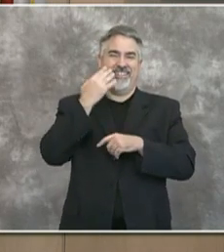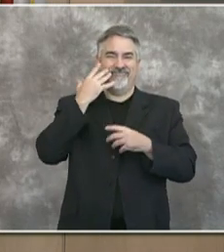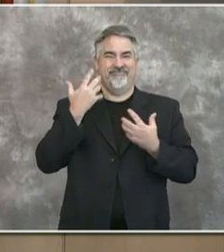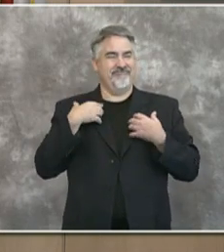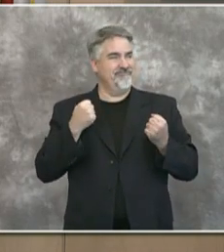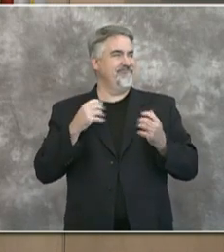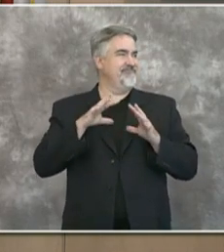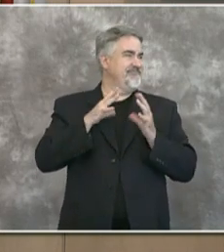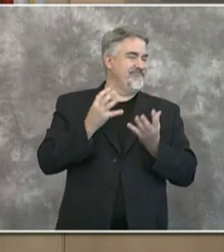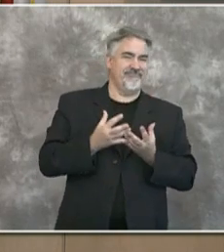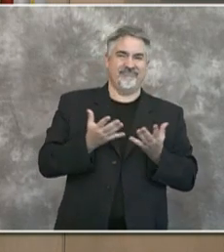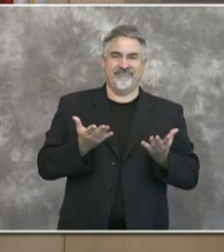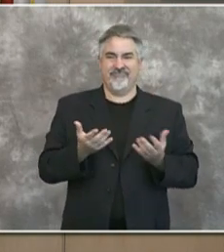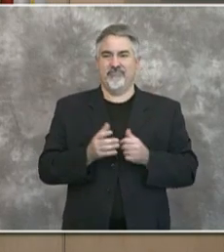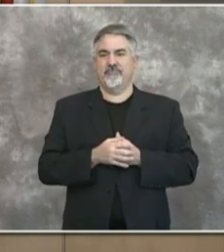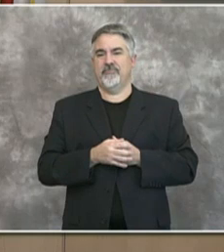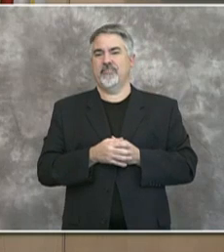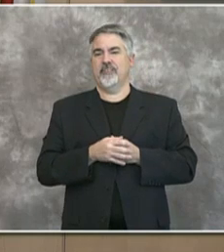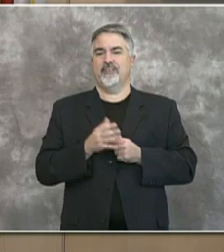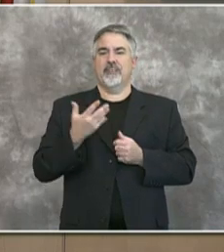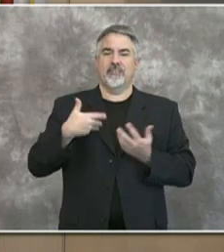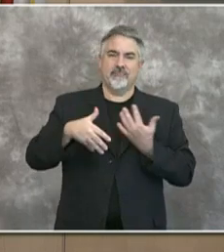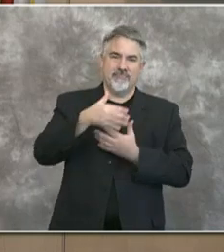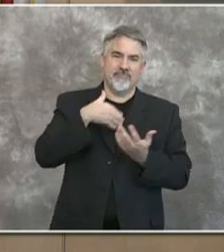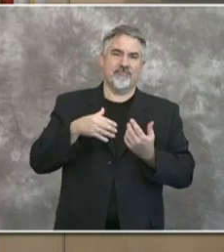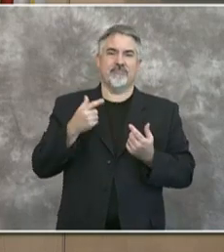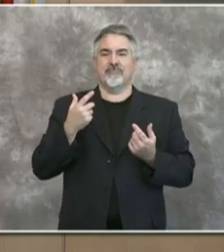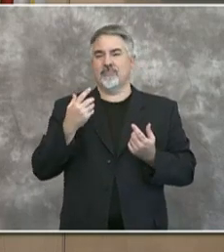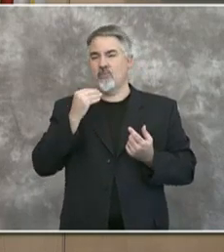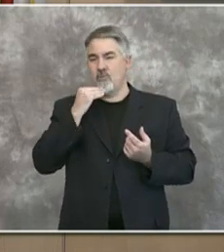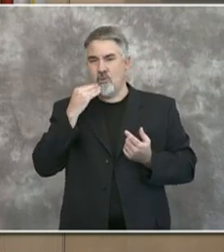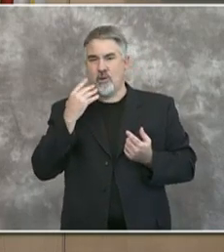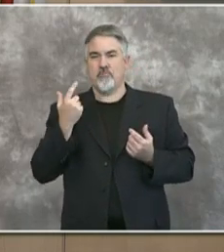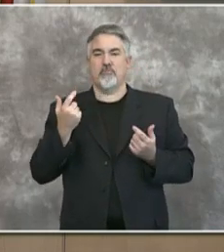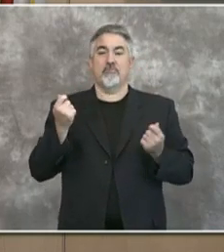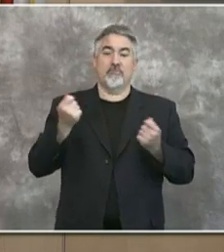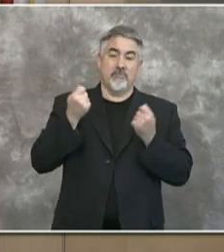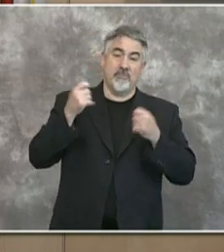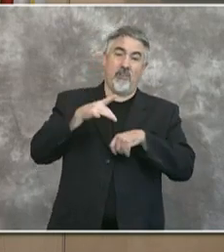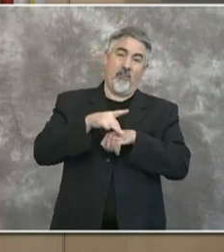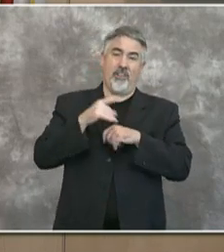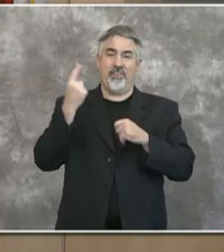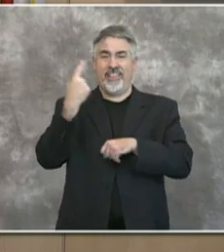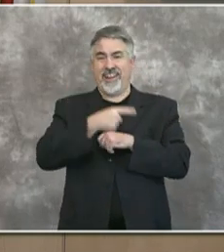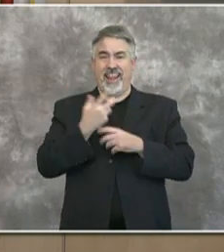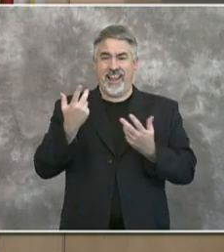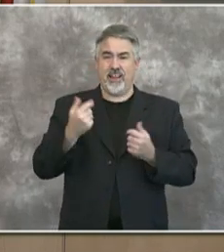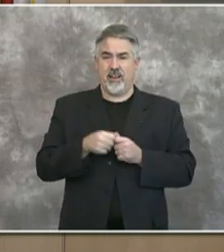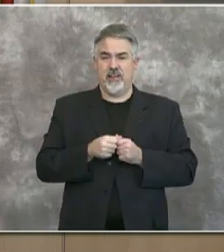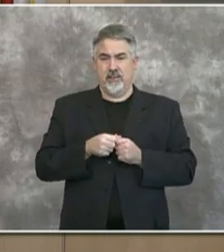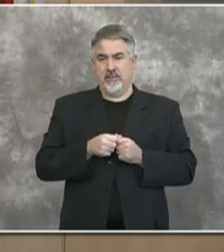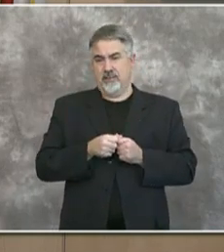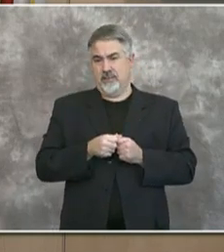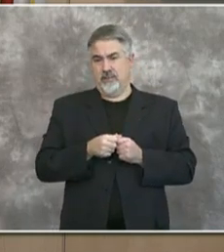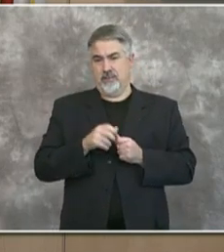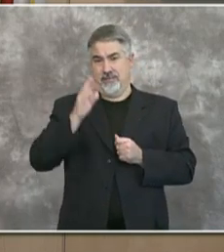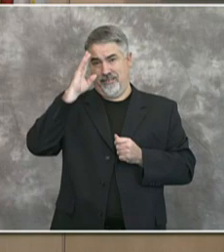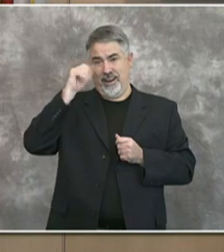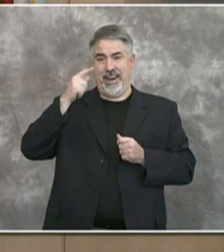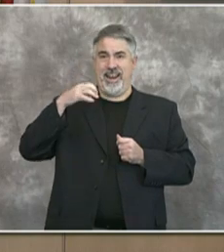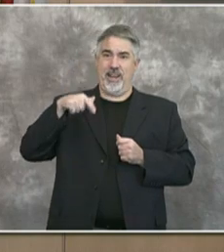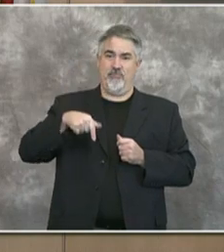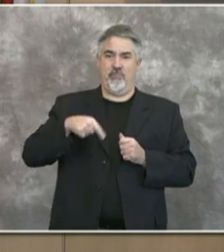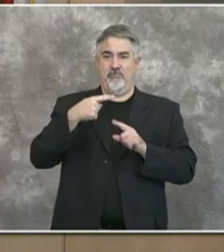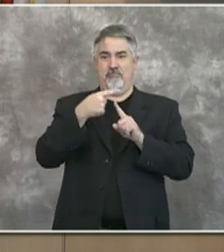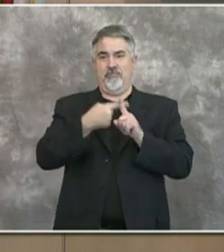things around the home, you could celebrate Earth Day. Today, what I wanted to do is make note that April is usually the time of the year